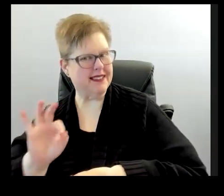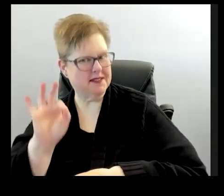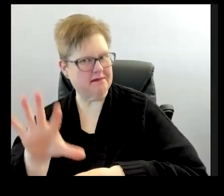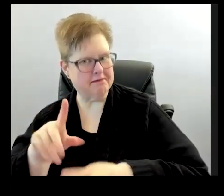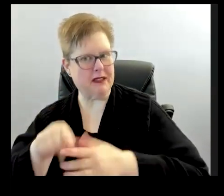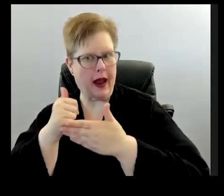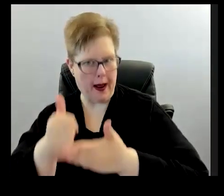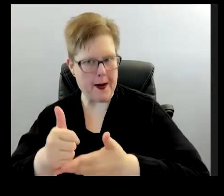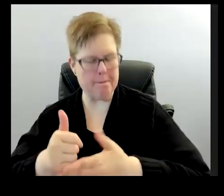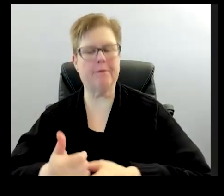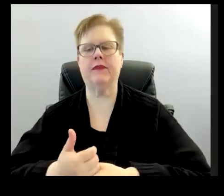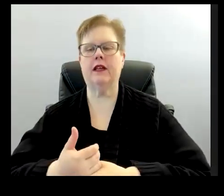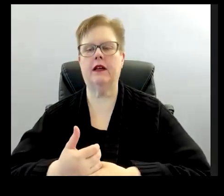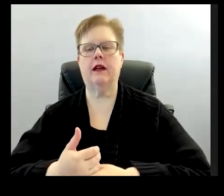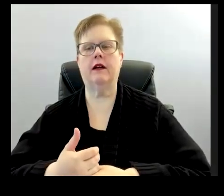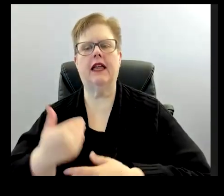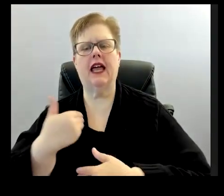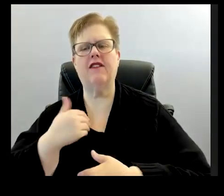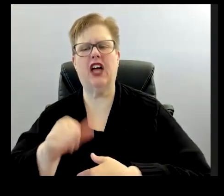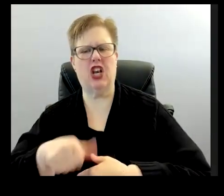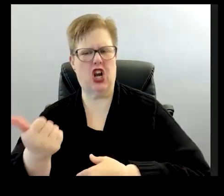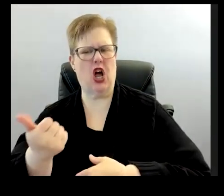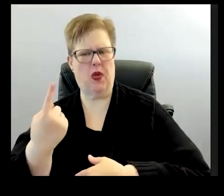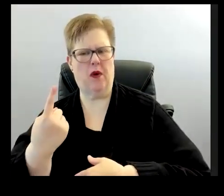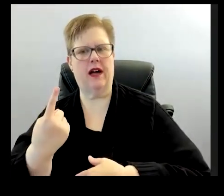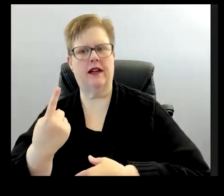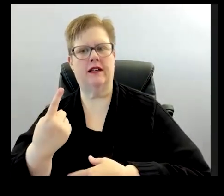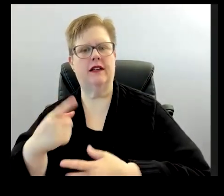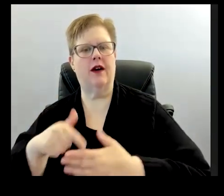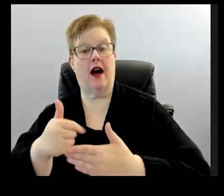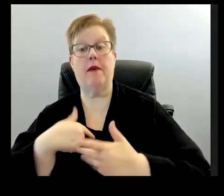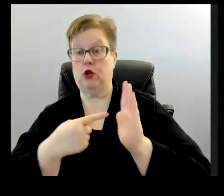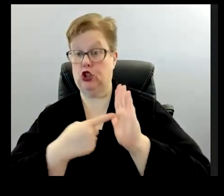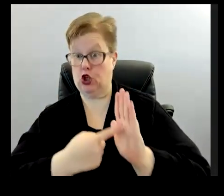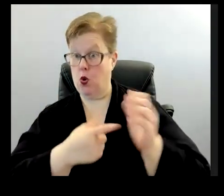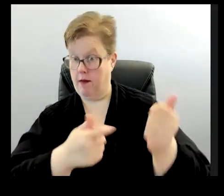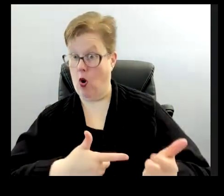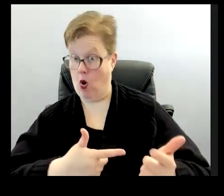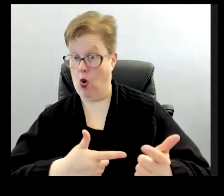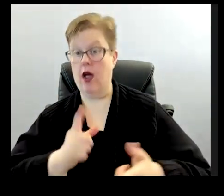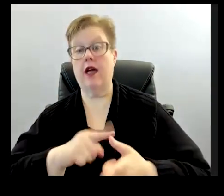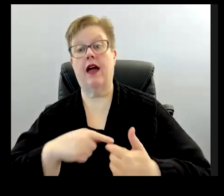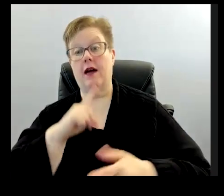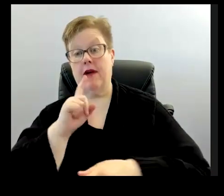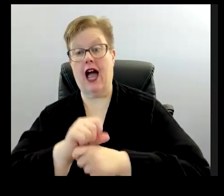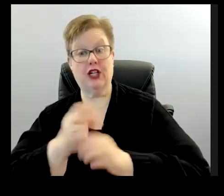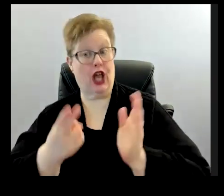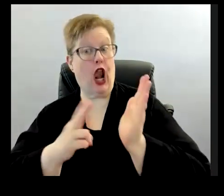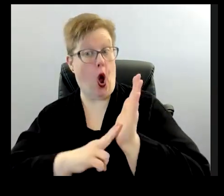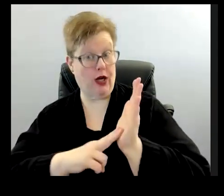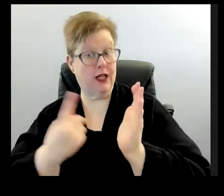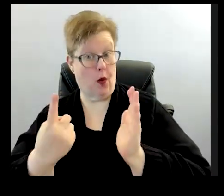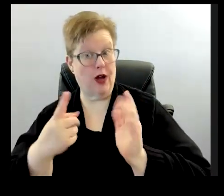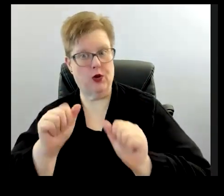help you. And I've got another window open to help. So I'm going to show you all of them. And I'm actually logged into one so